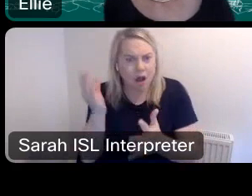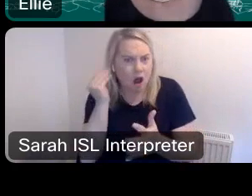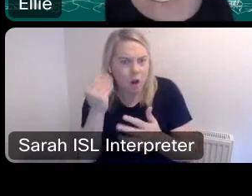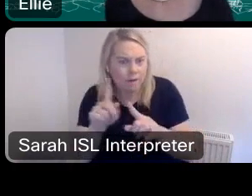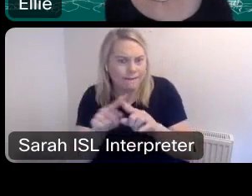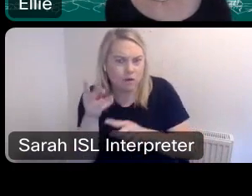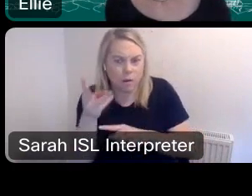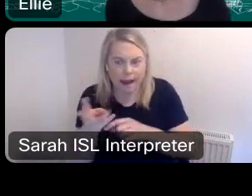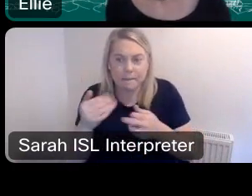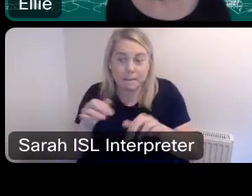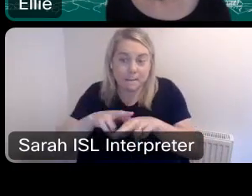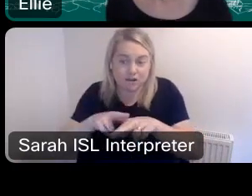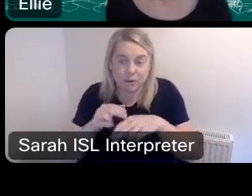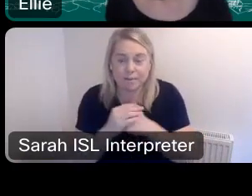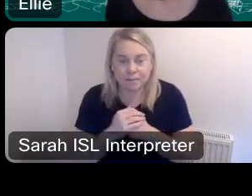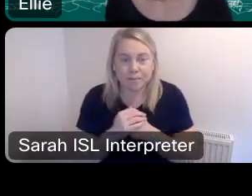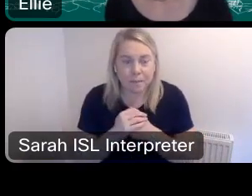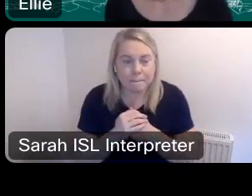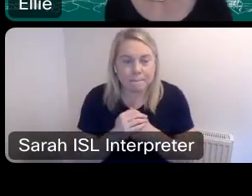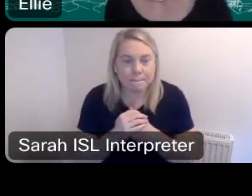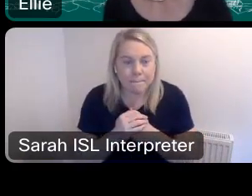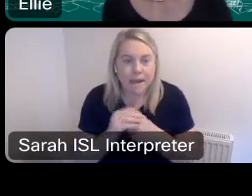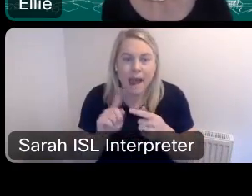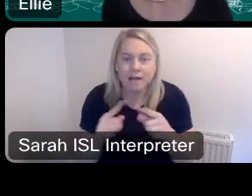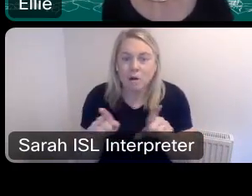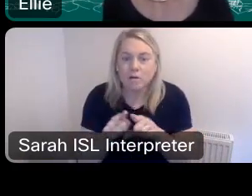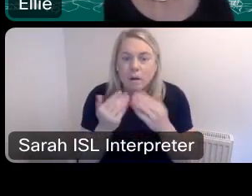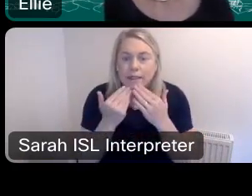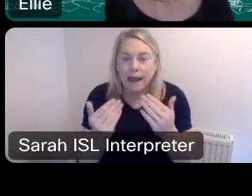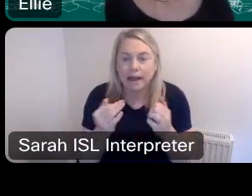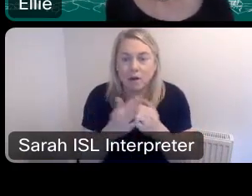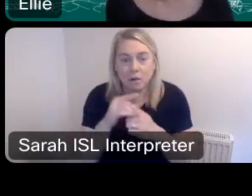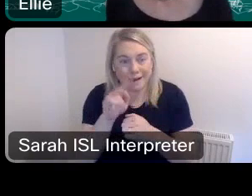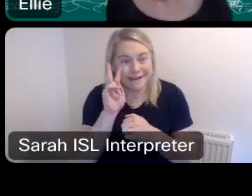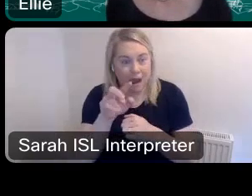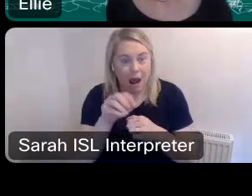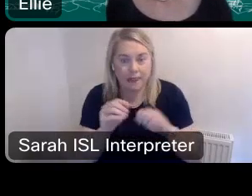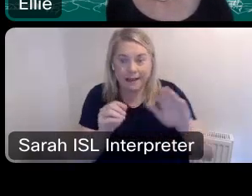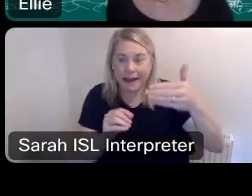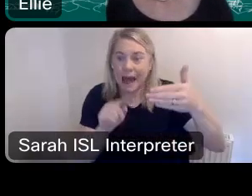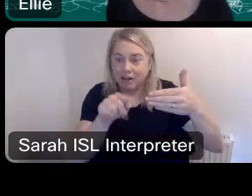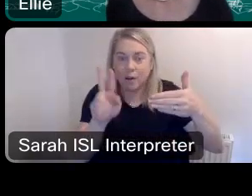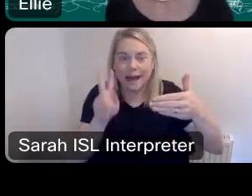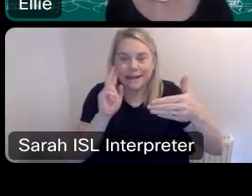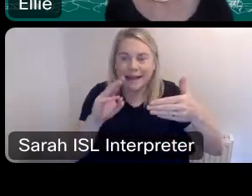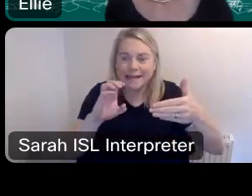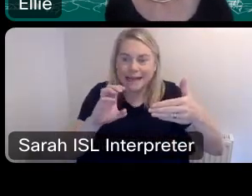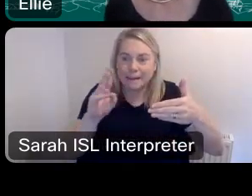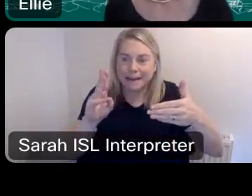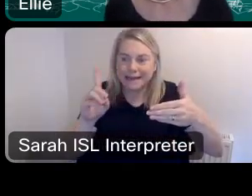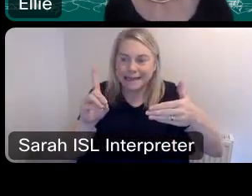for you. And thank you so much. On this slide, you can see our CPD